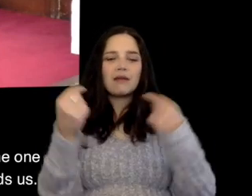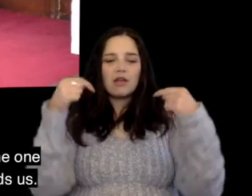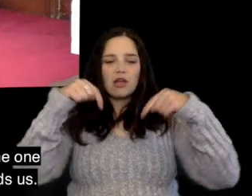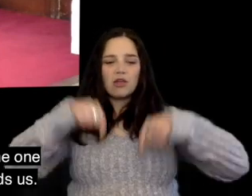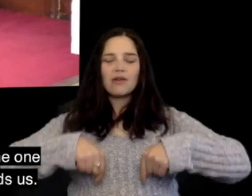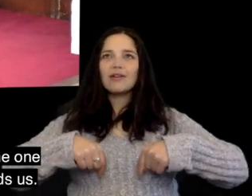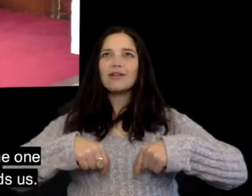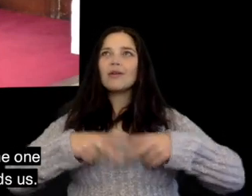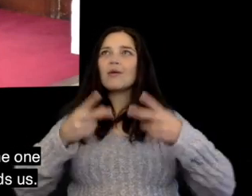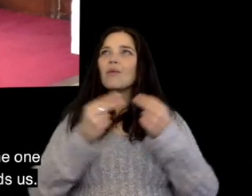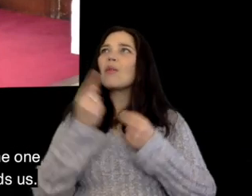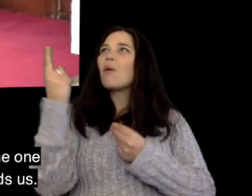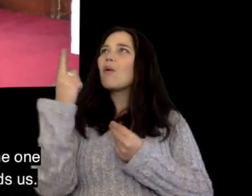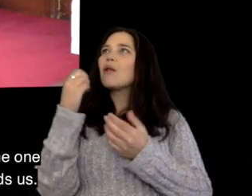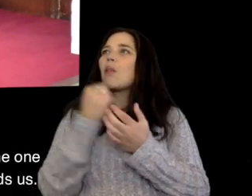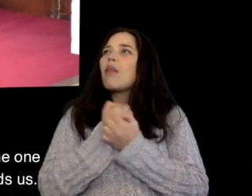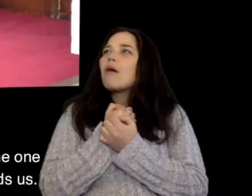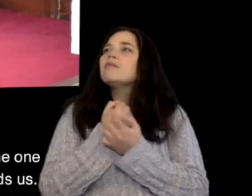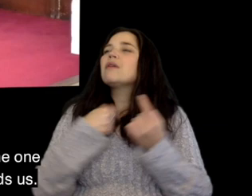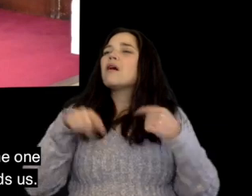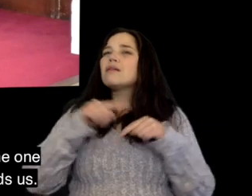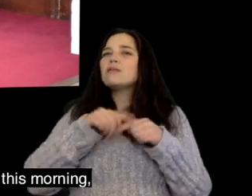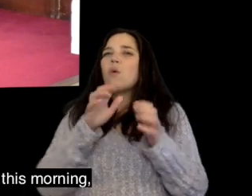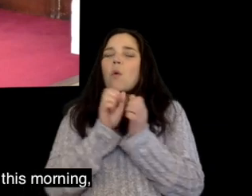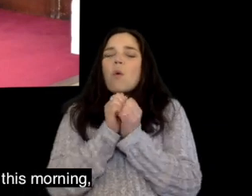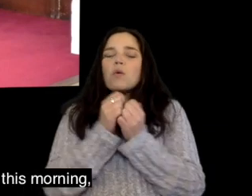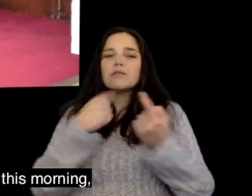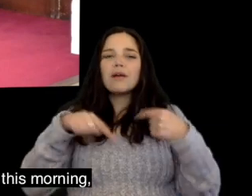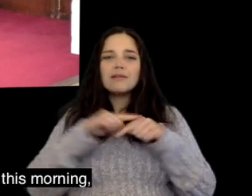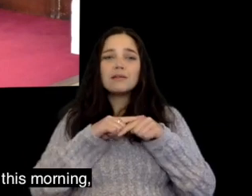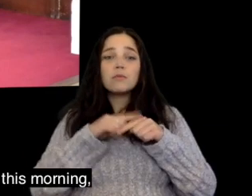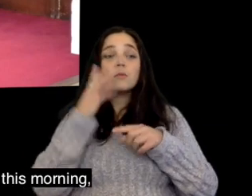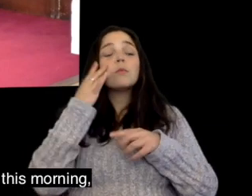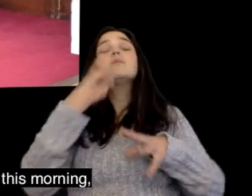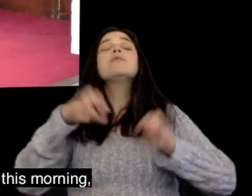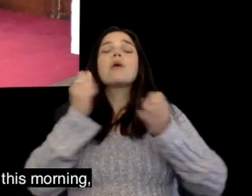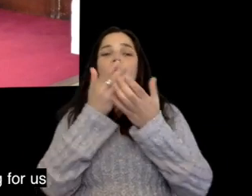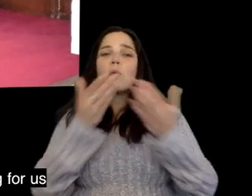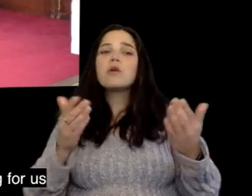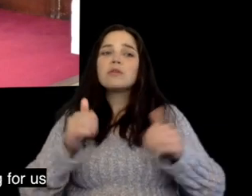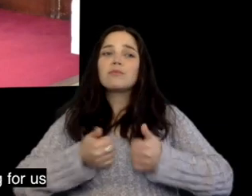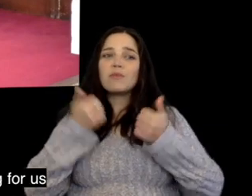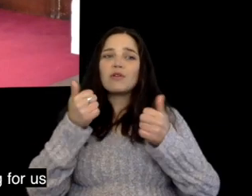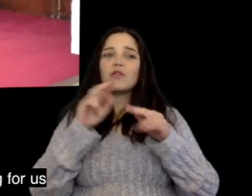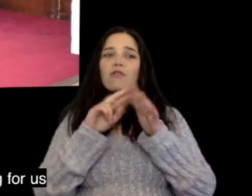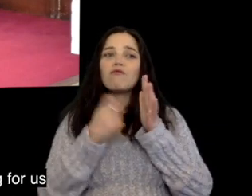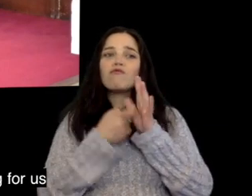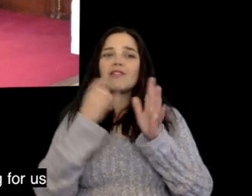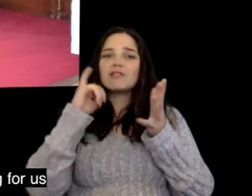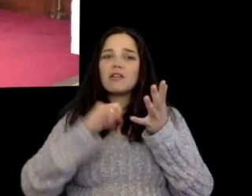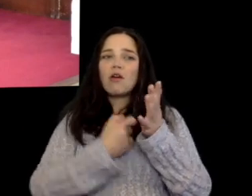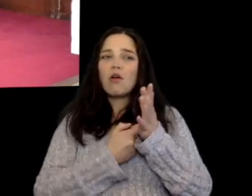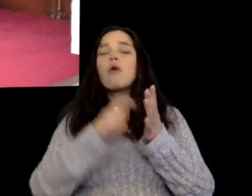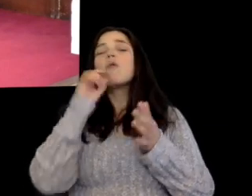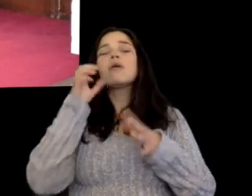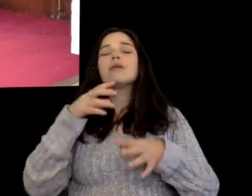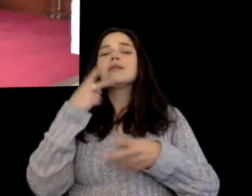the presence of the one who loves us and holds us. And as we begin our worship this morning, Fraser is going to sing for